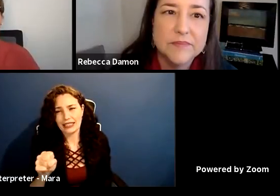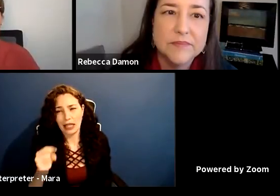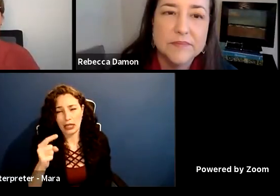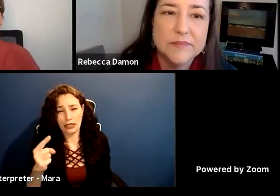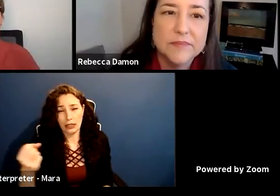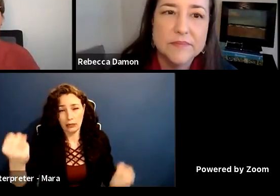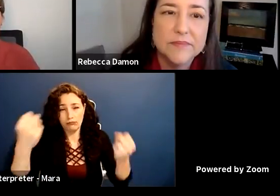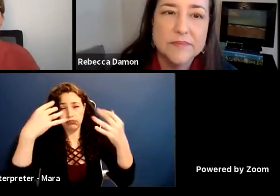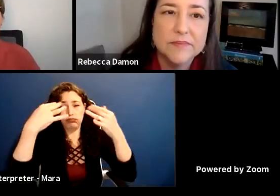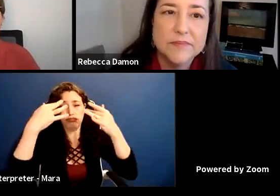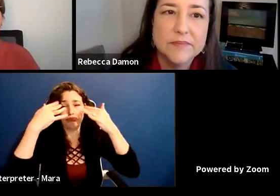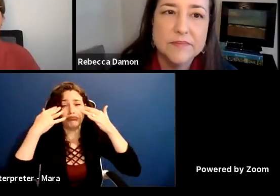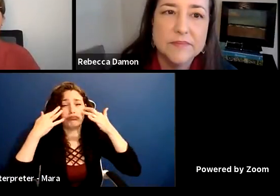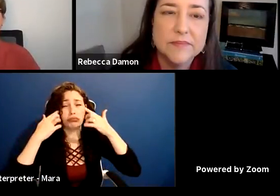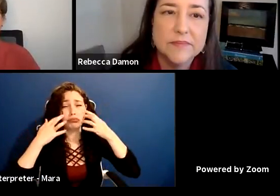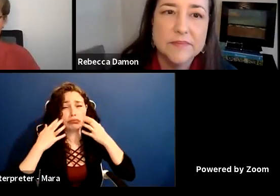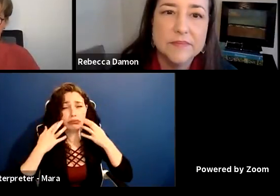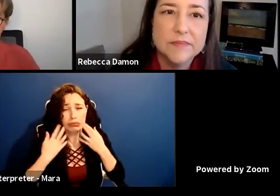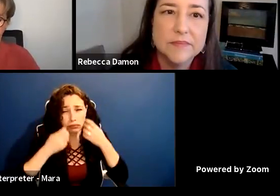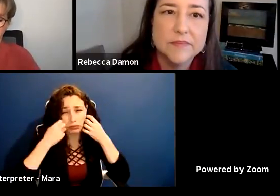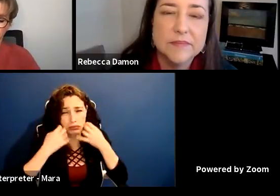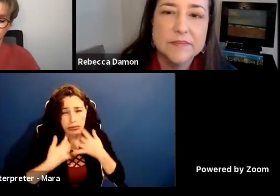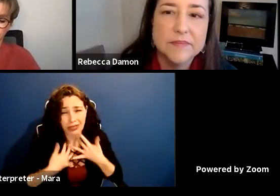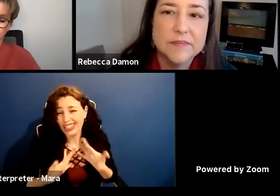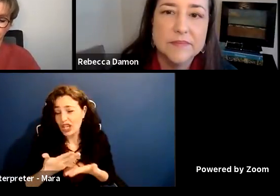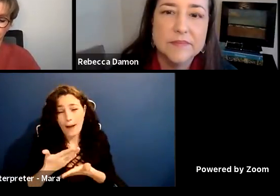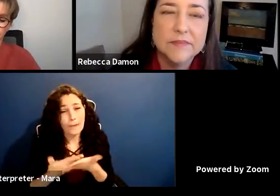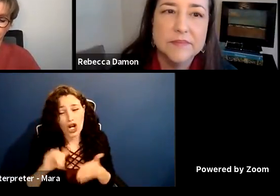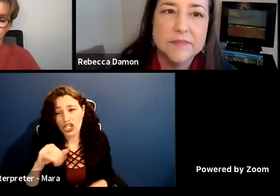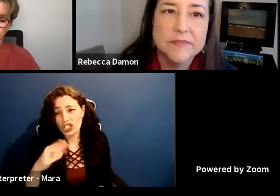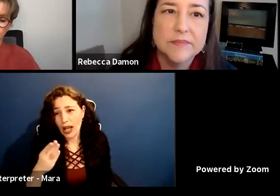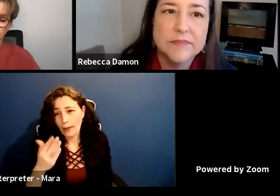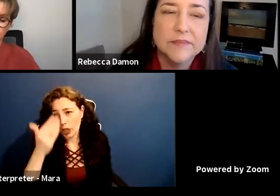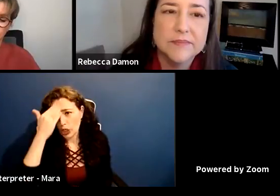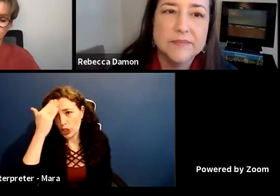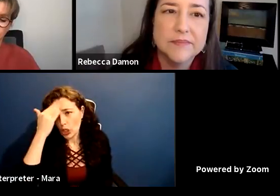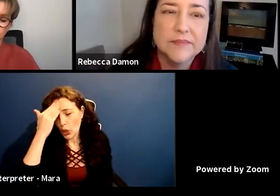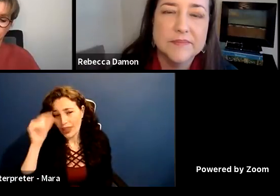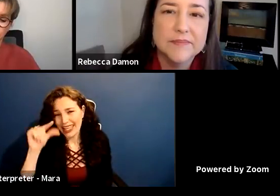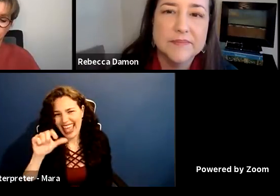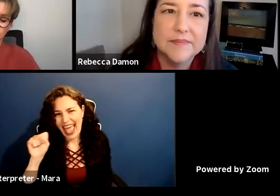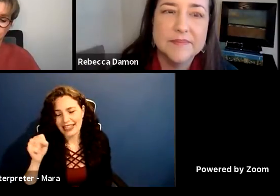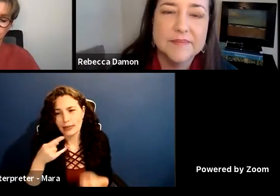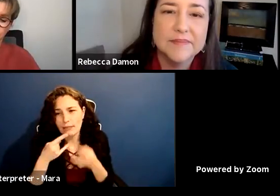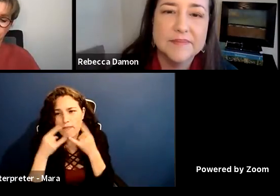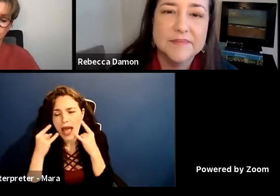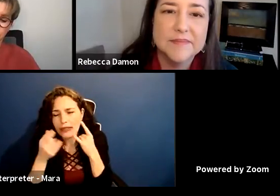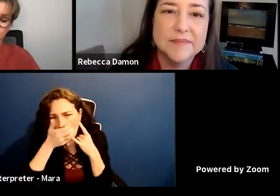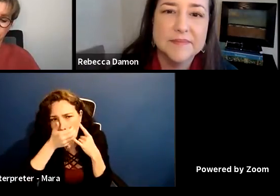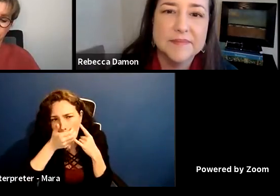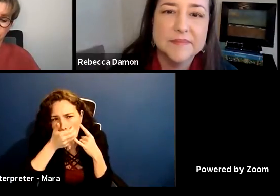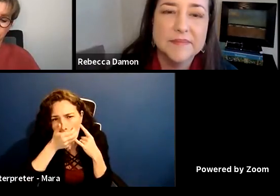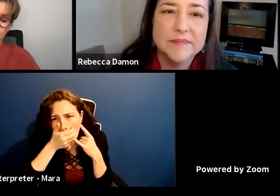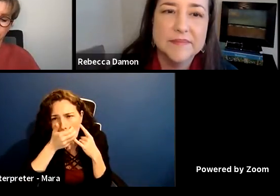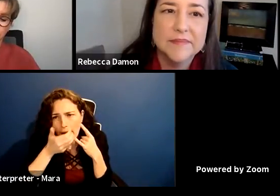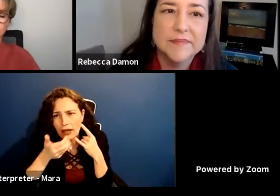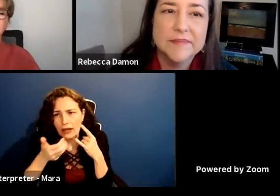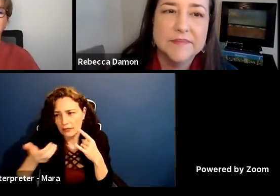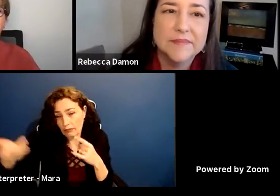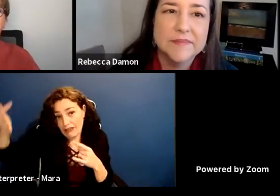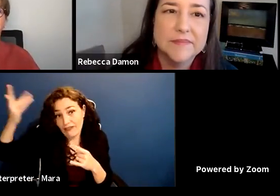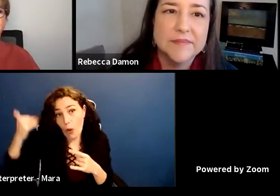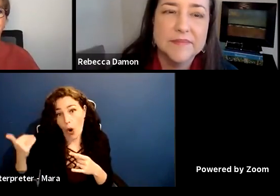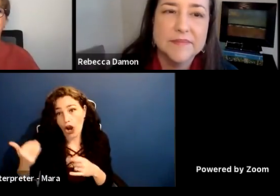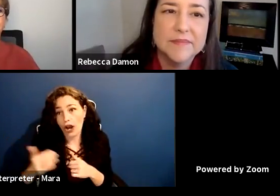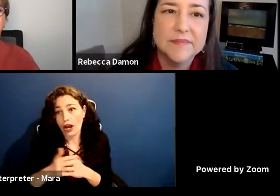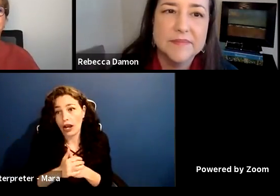mean, they don't really give you gas masks, and the little masks that we wear, for social distancing and all that. This is not